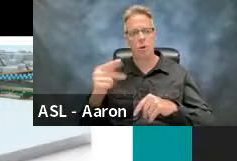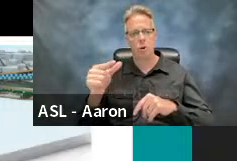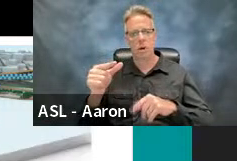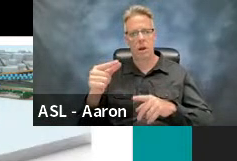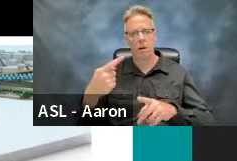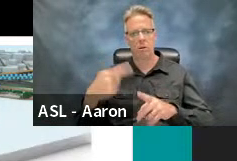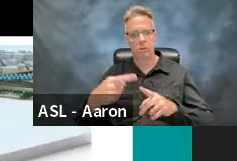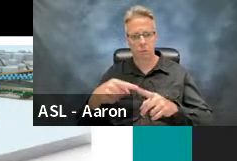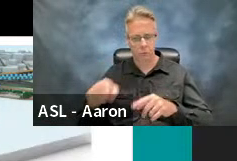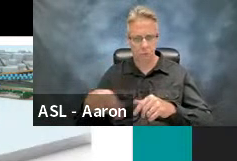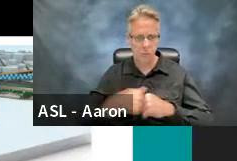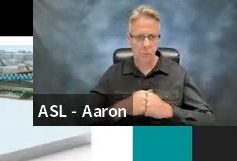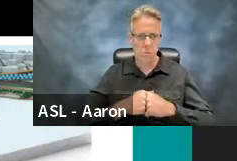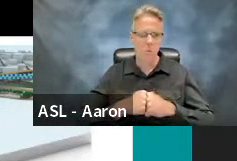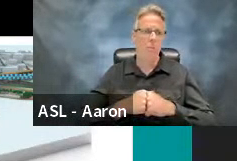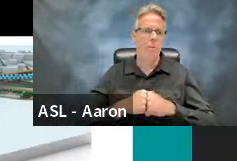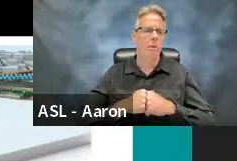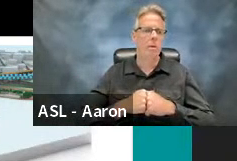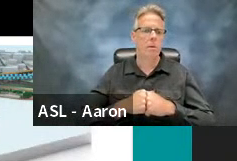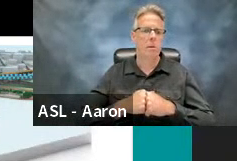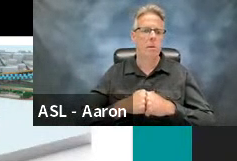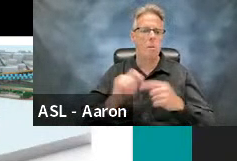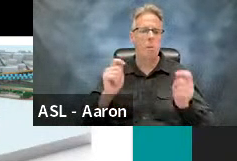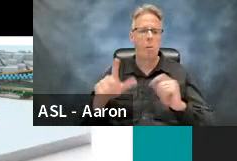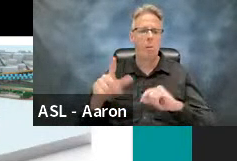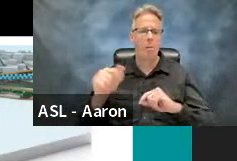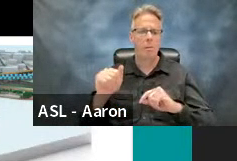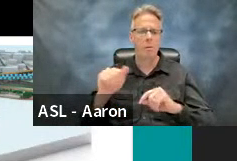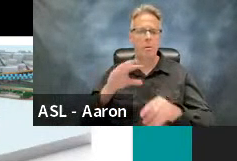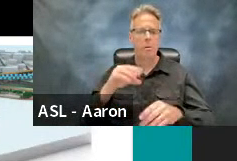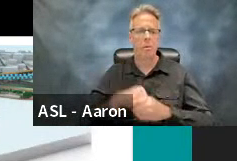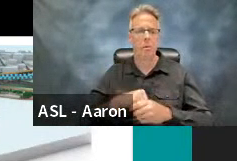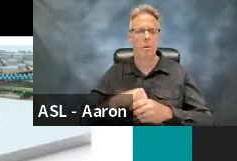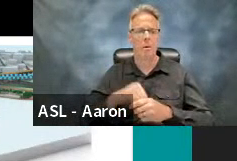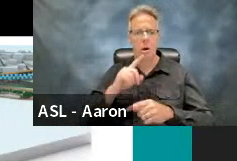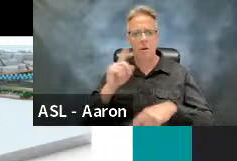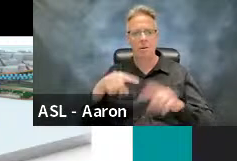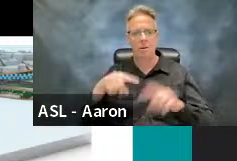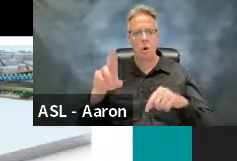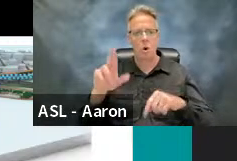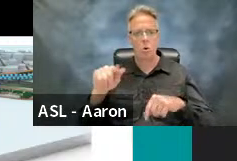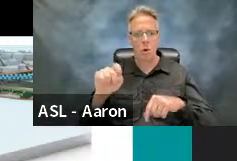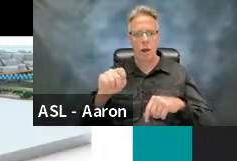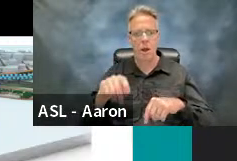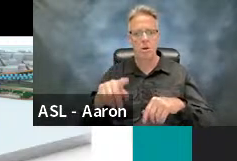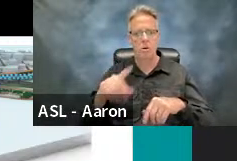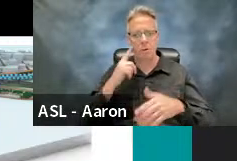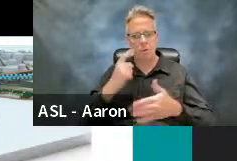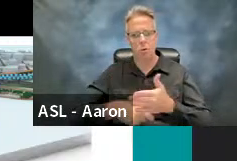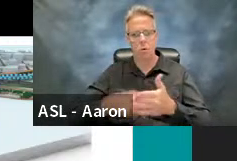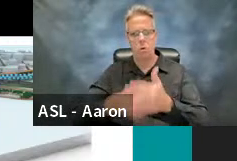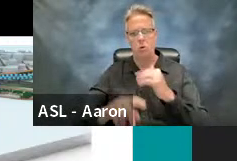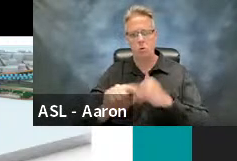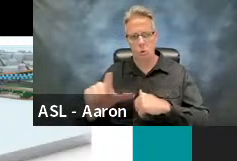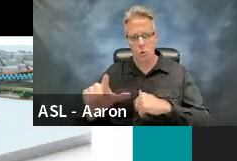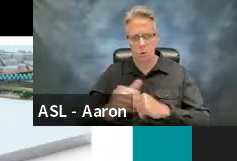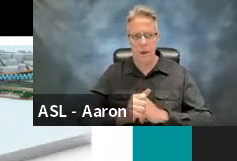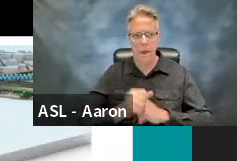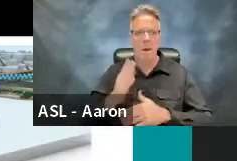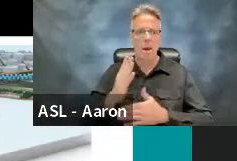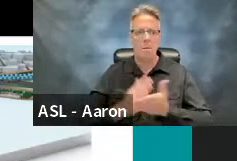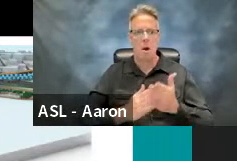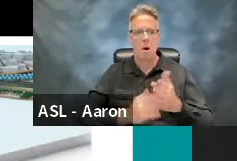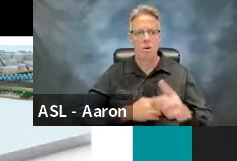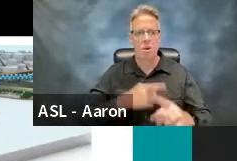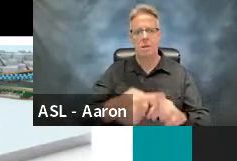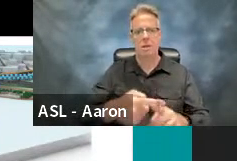Boulevard. The modified LPA includes variable rate tolling, and it includes a partial interchange at Hayden